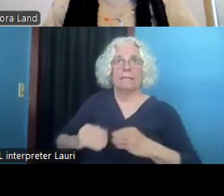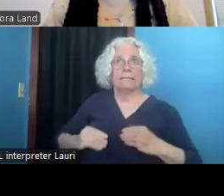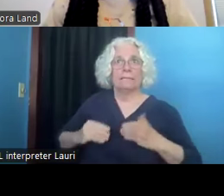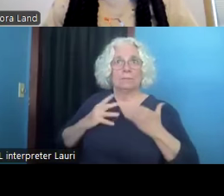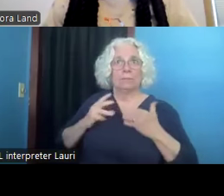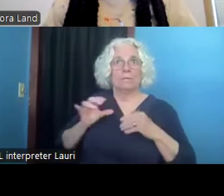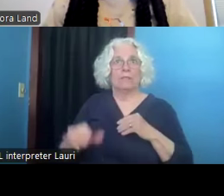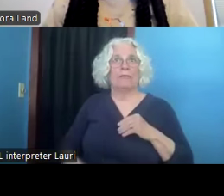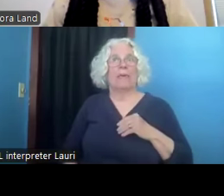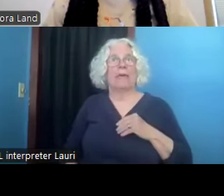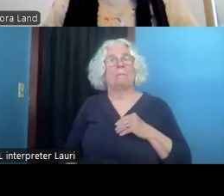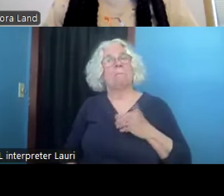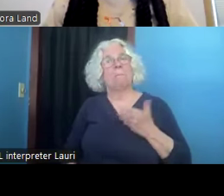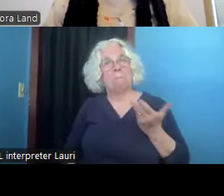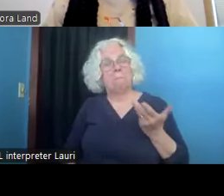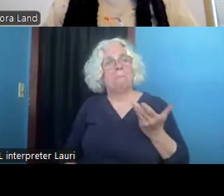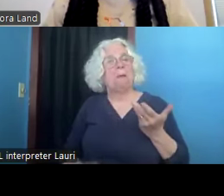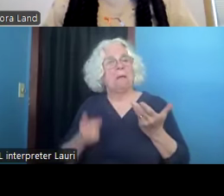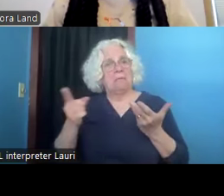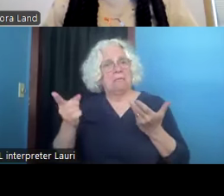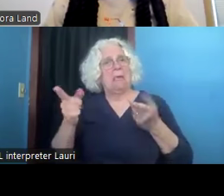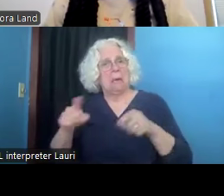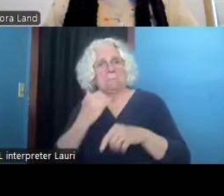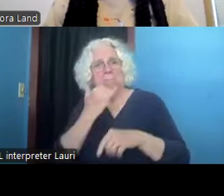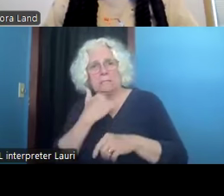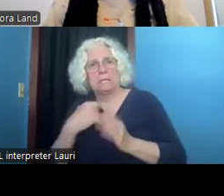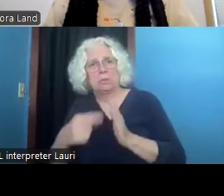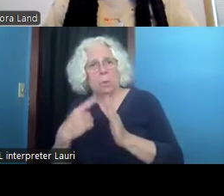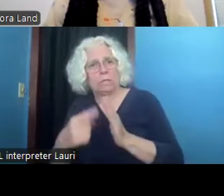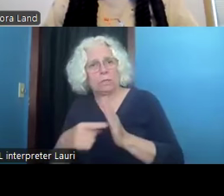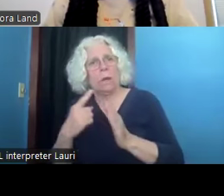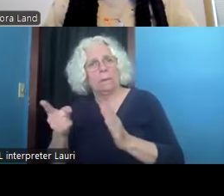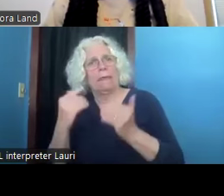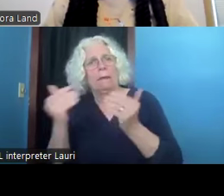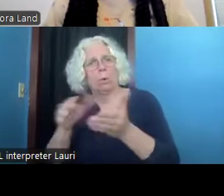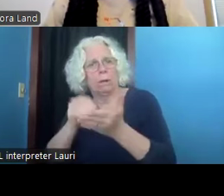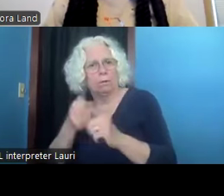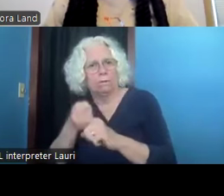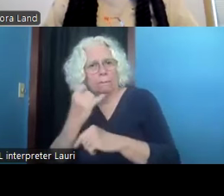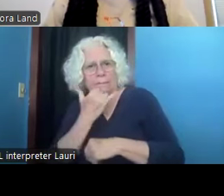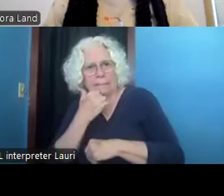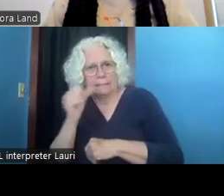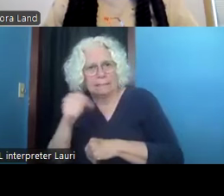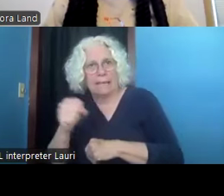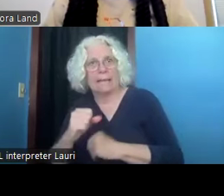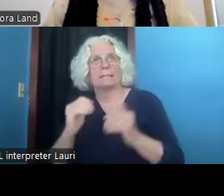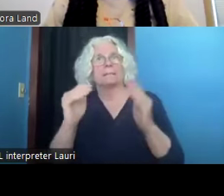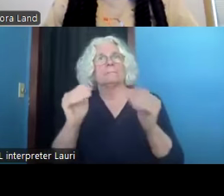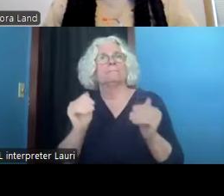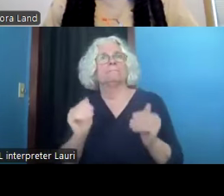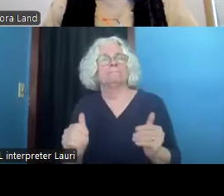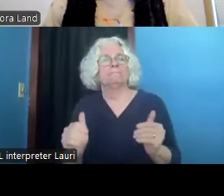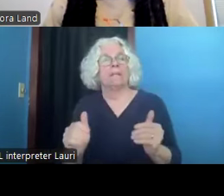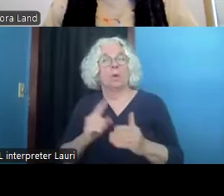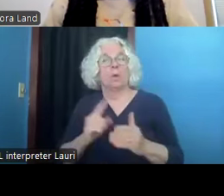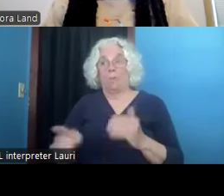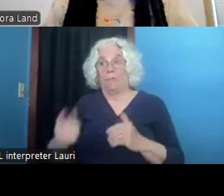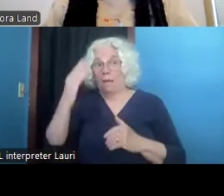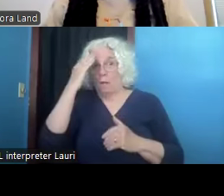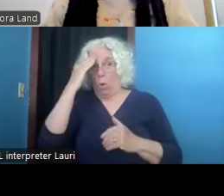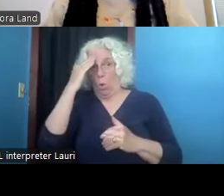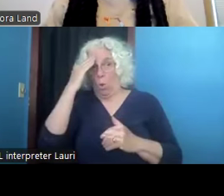They make mistakes, but then they learn from those mistakes. They generously share what they know with others and help them